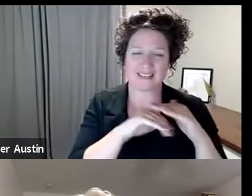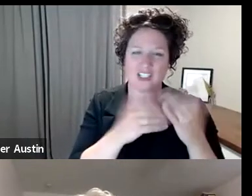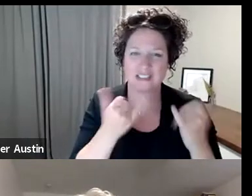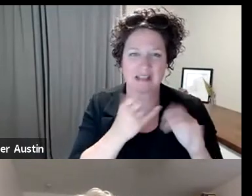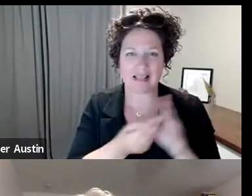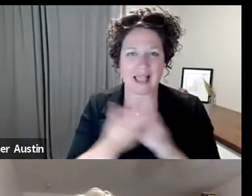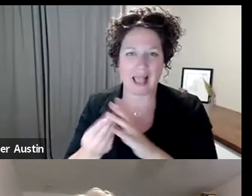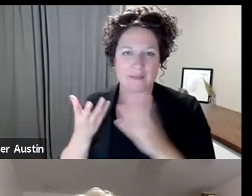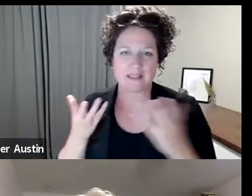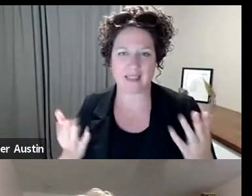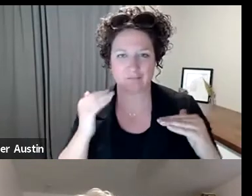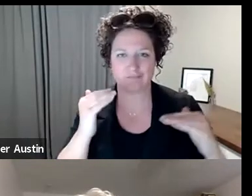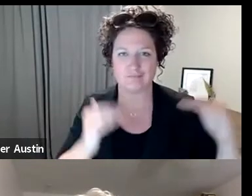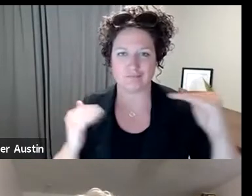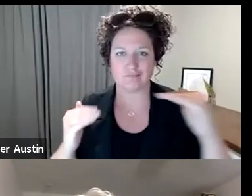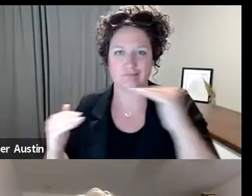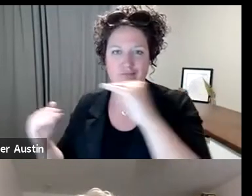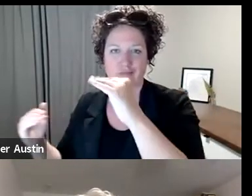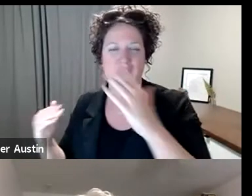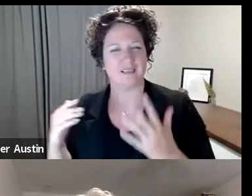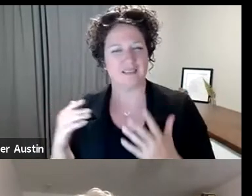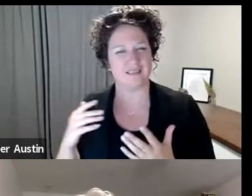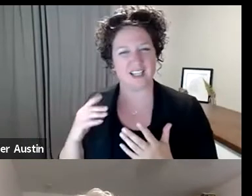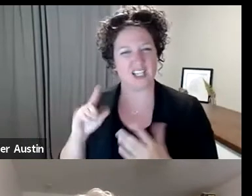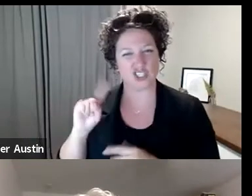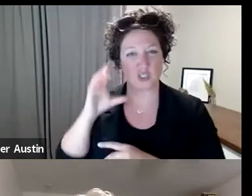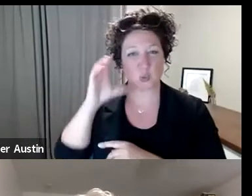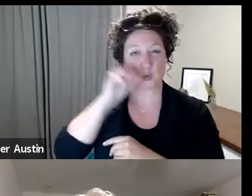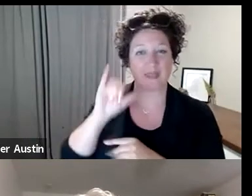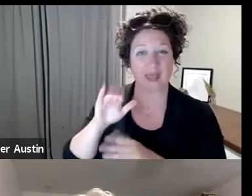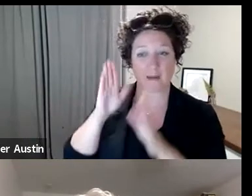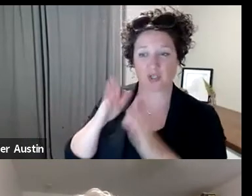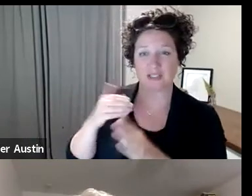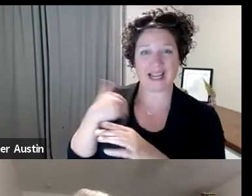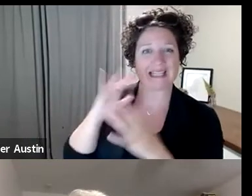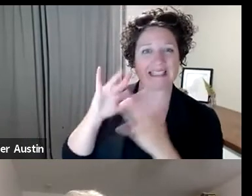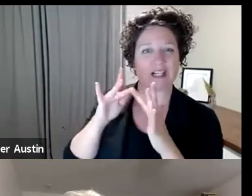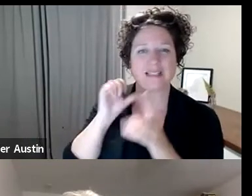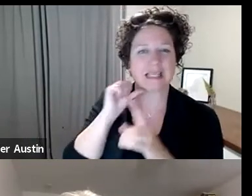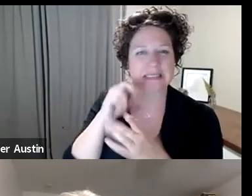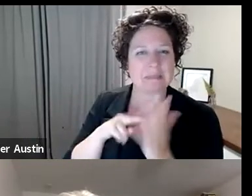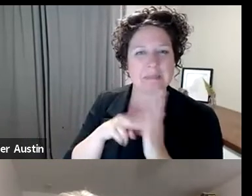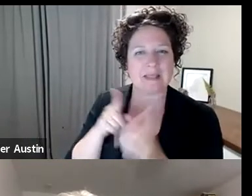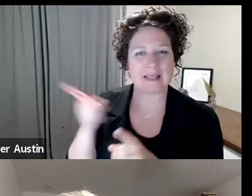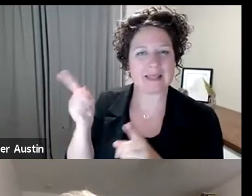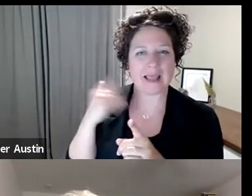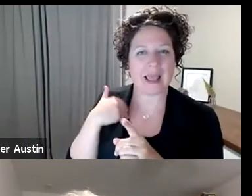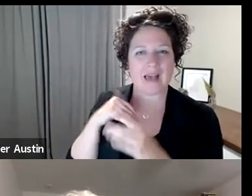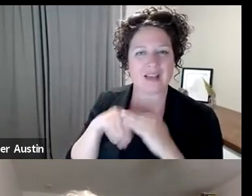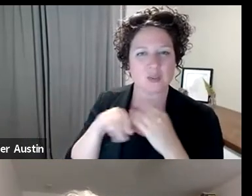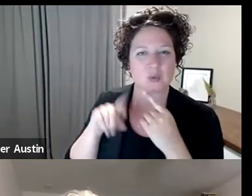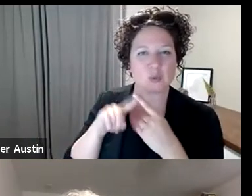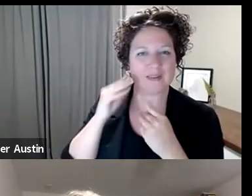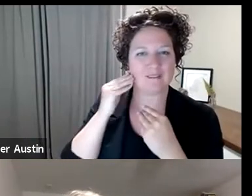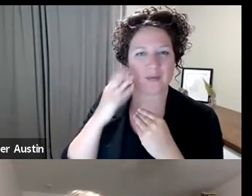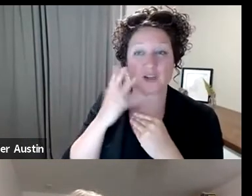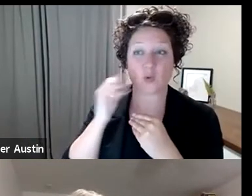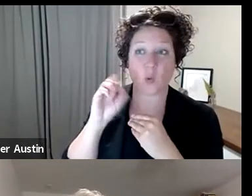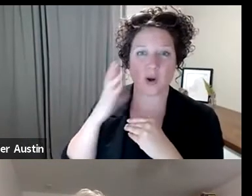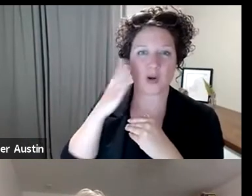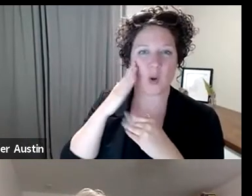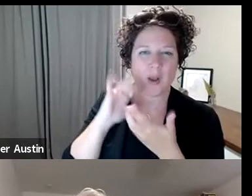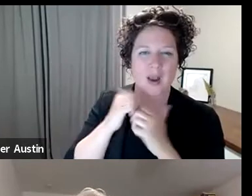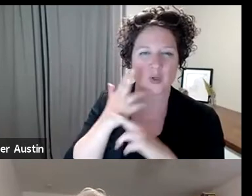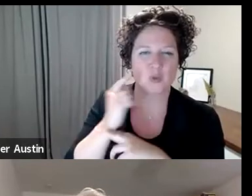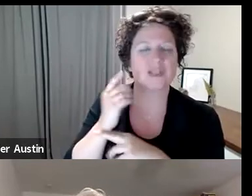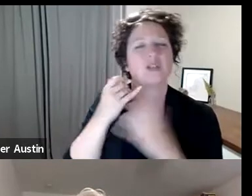mentioned, if just assuming that someone has internet doesn't mean that they actually have access to the information or that they know how to use it. So today we've